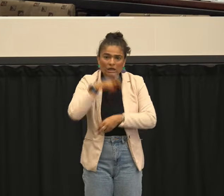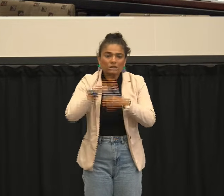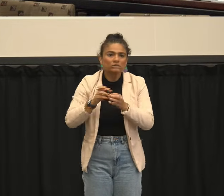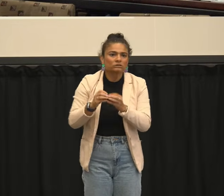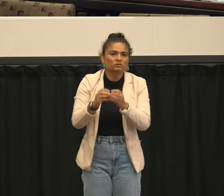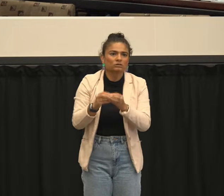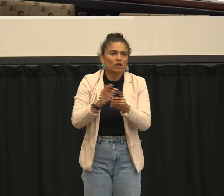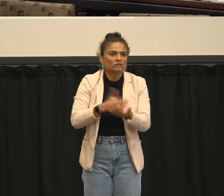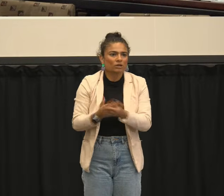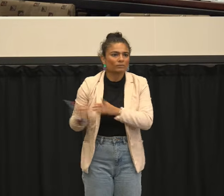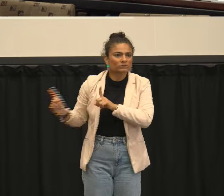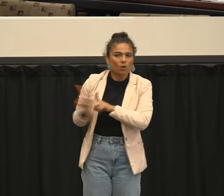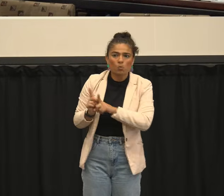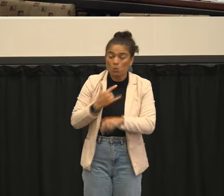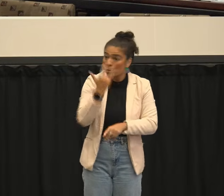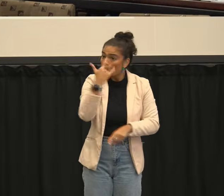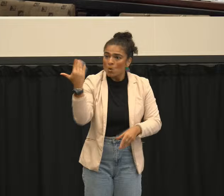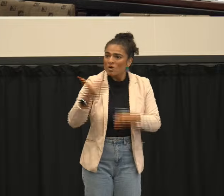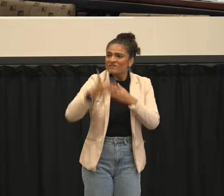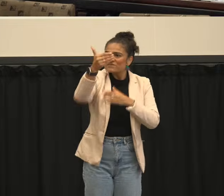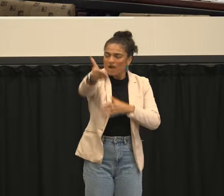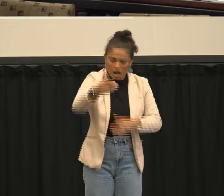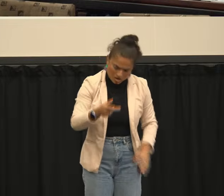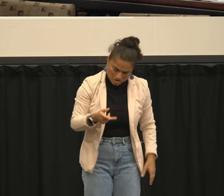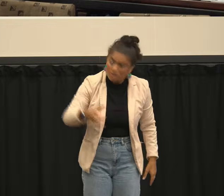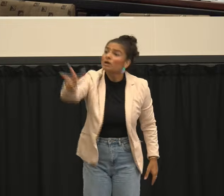really see those that are sitting quite far.